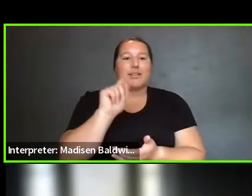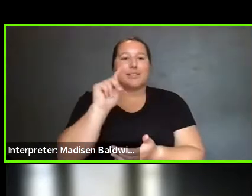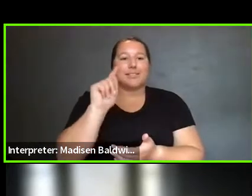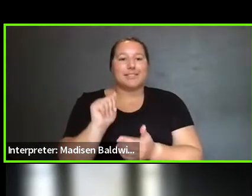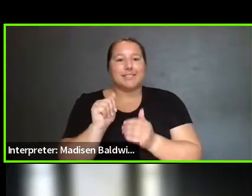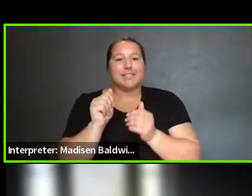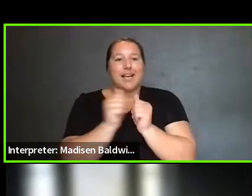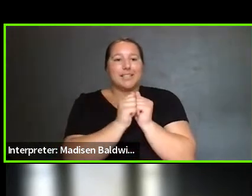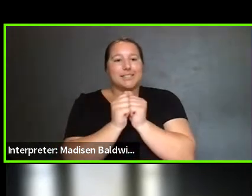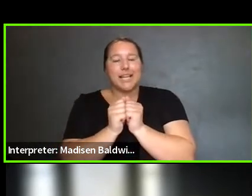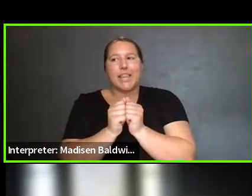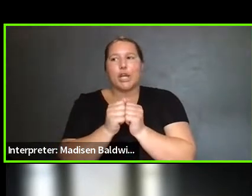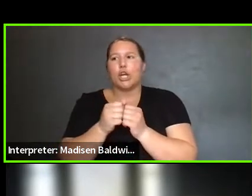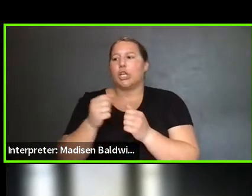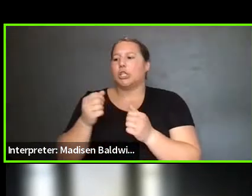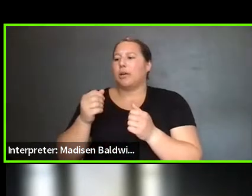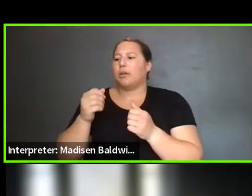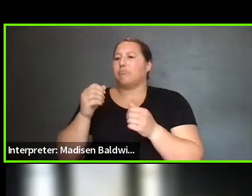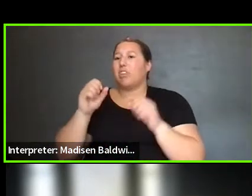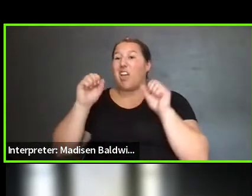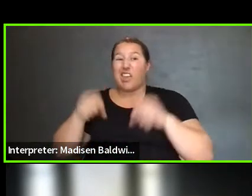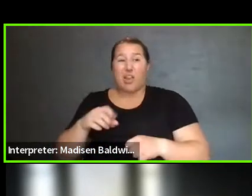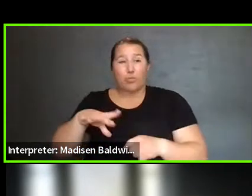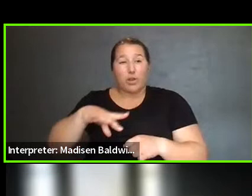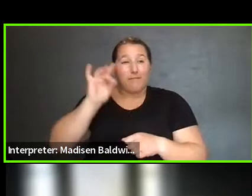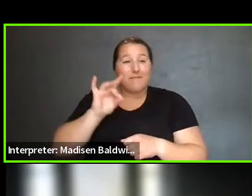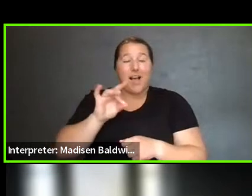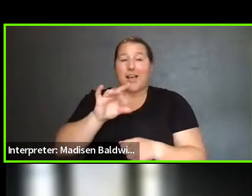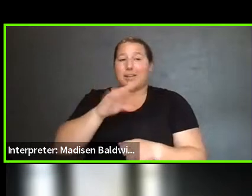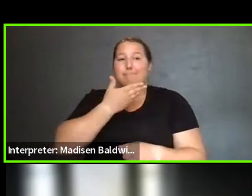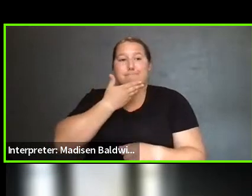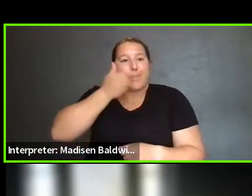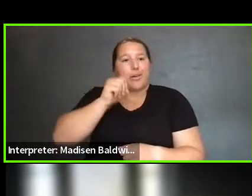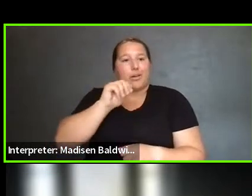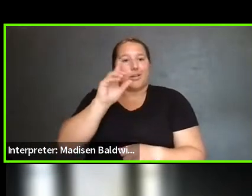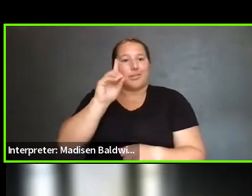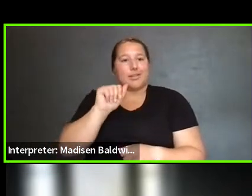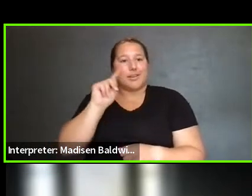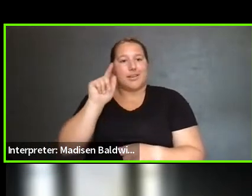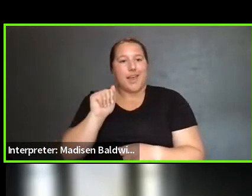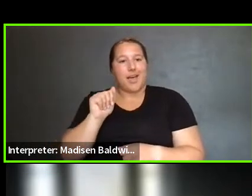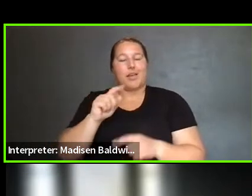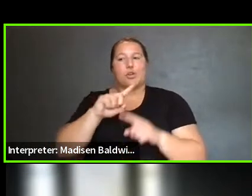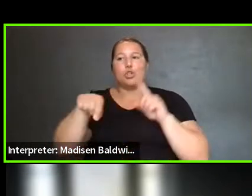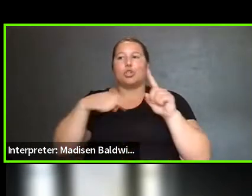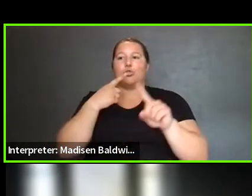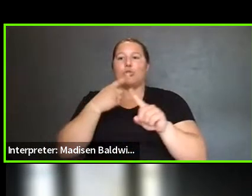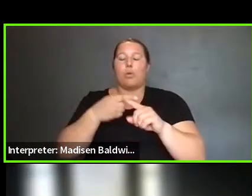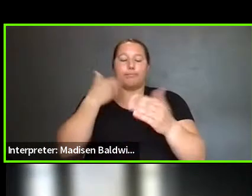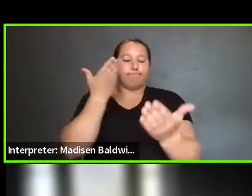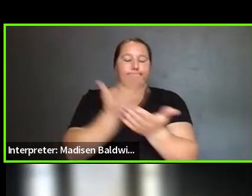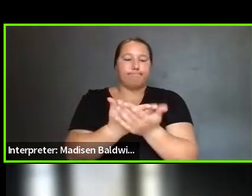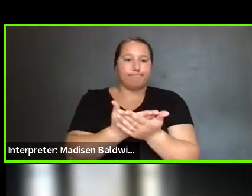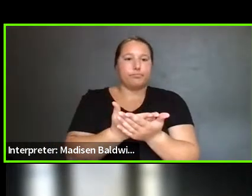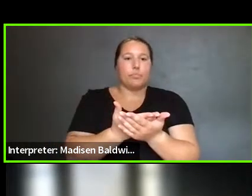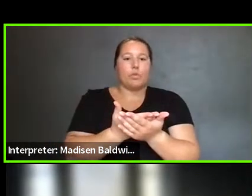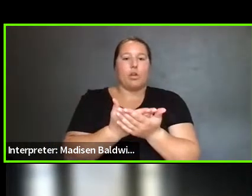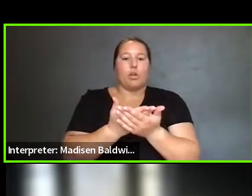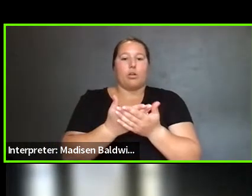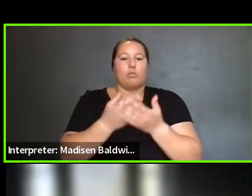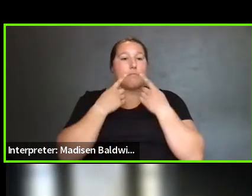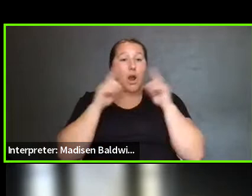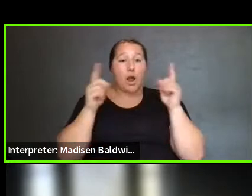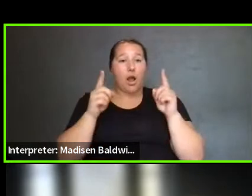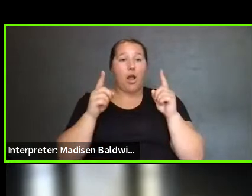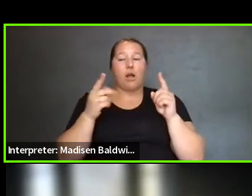data that we should be collecting so that when we come out, we're all coming out on the same level? And so that has really